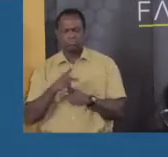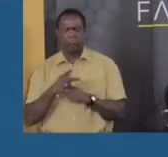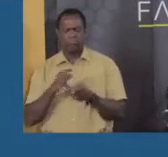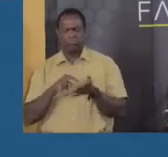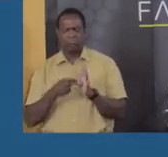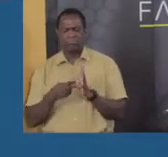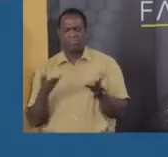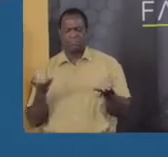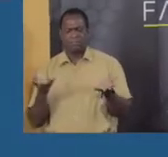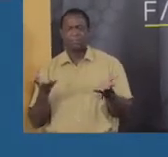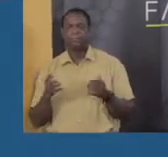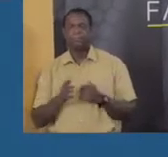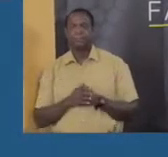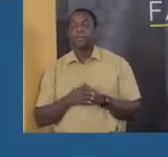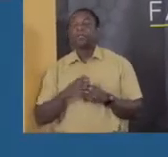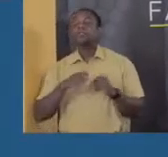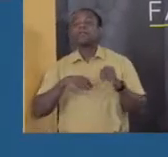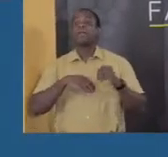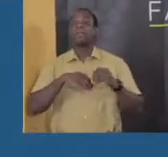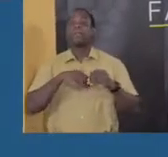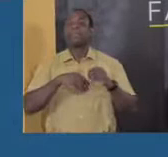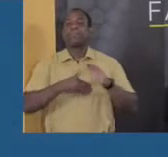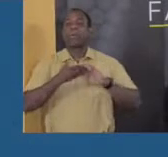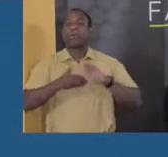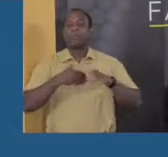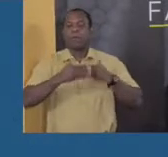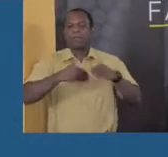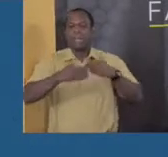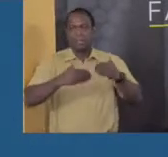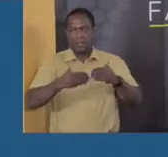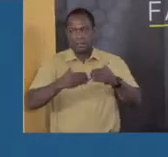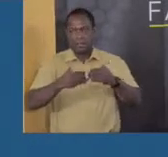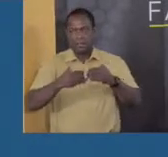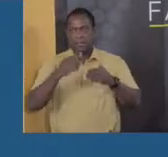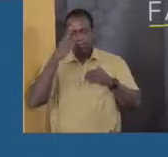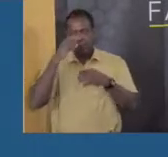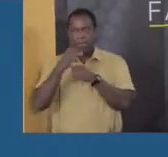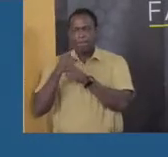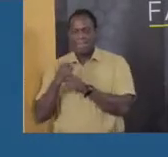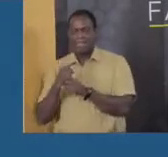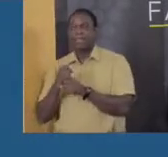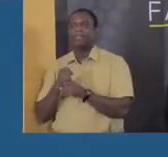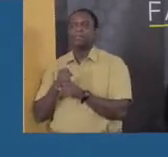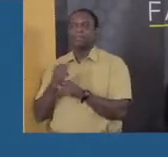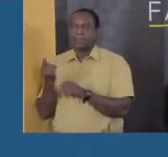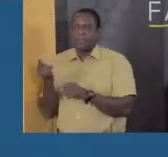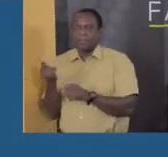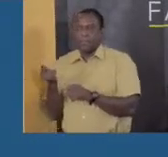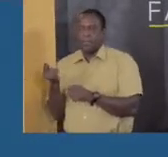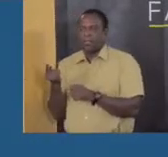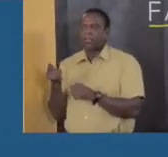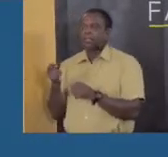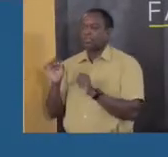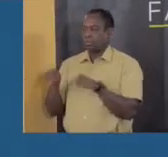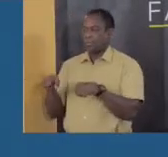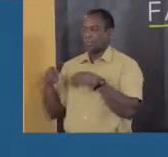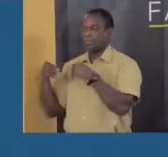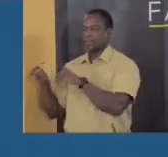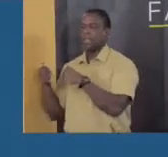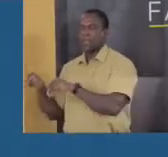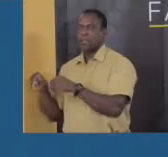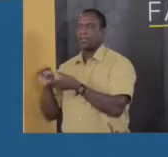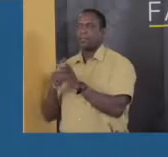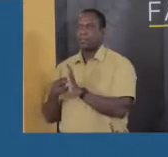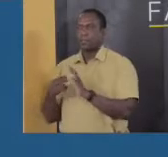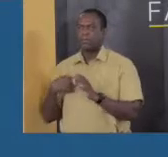the process by which concepts are made into a sellable physical product. So it means you go from a small, from